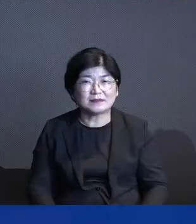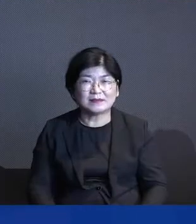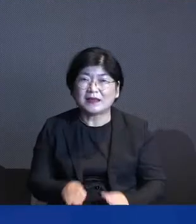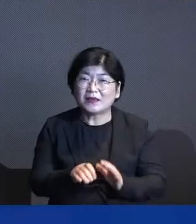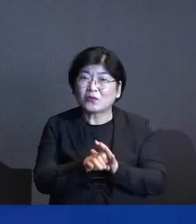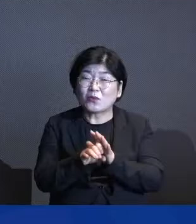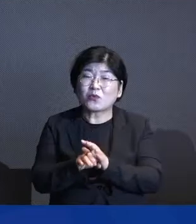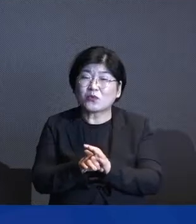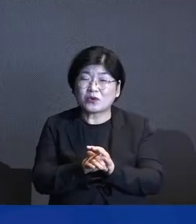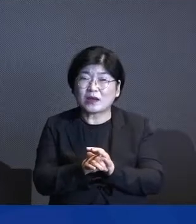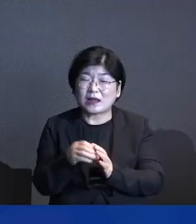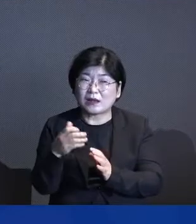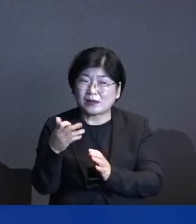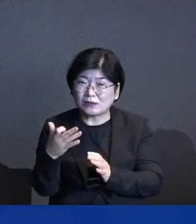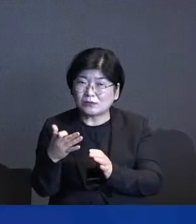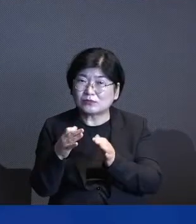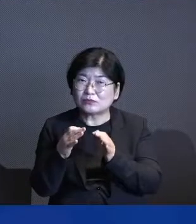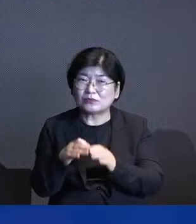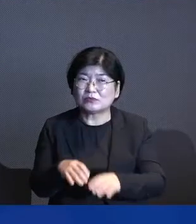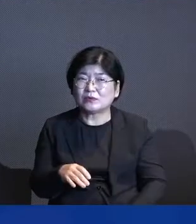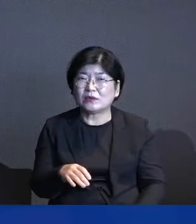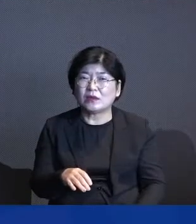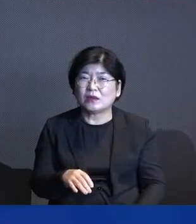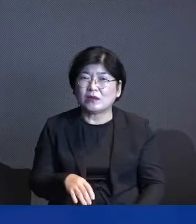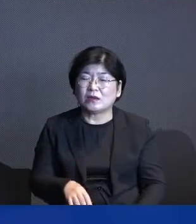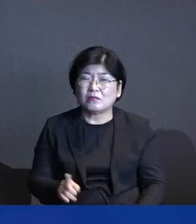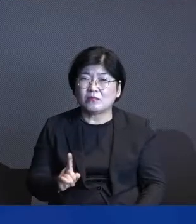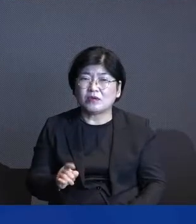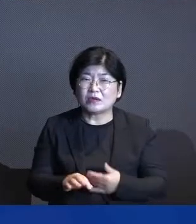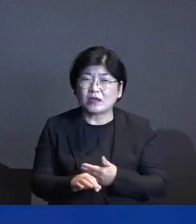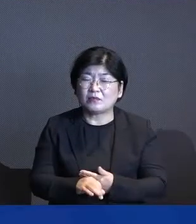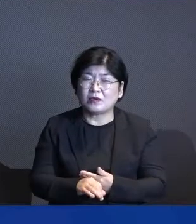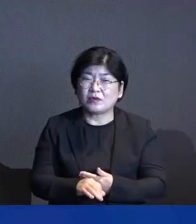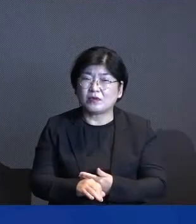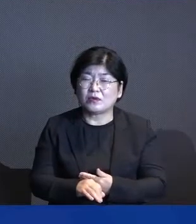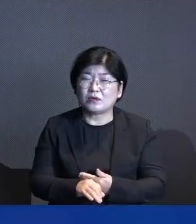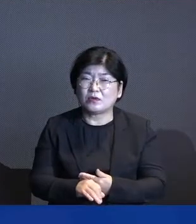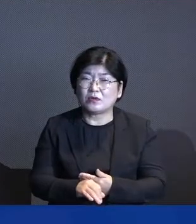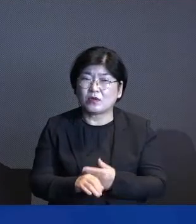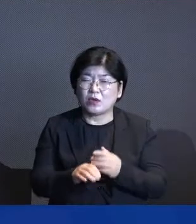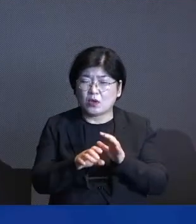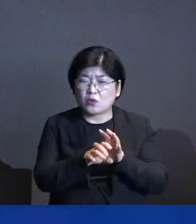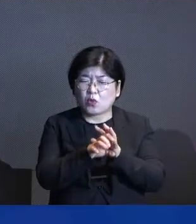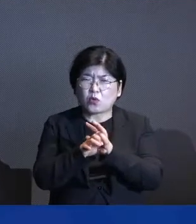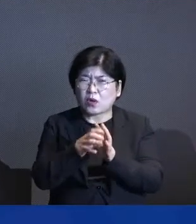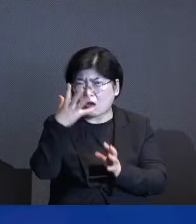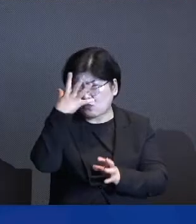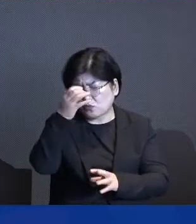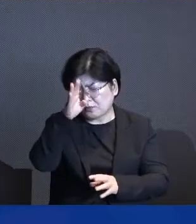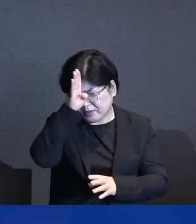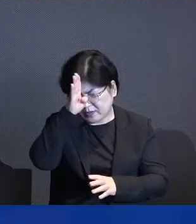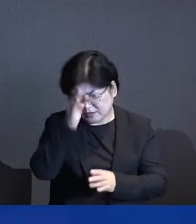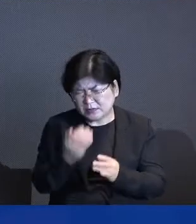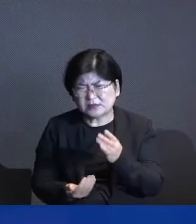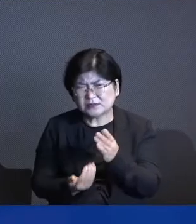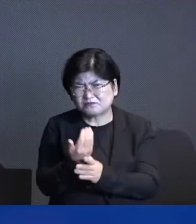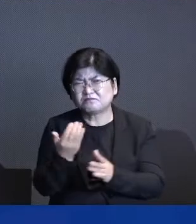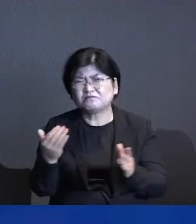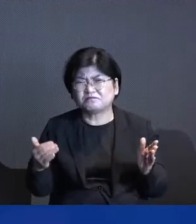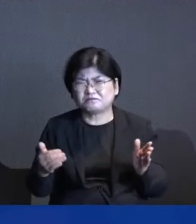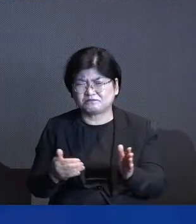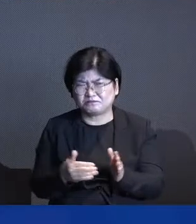let's say it's COVID blue, and it's related to increased additional risk of depression and